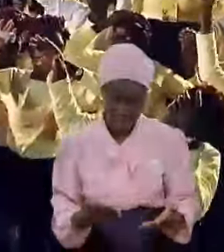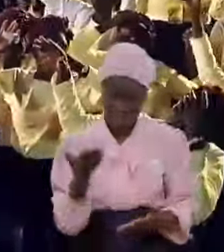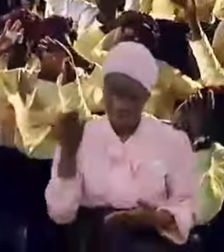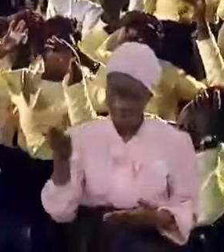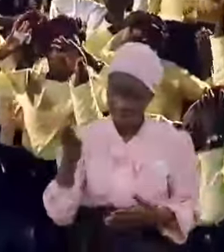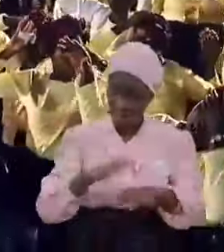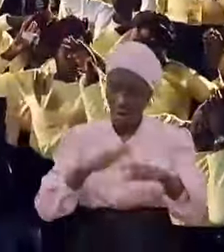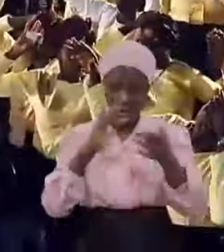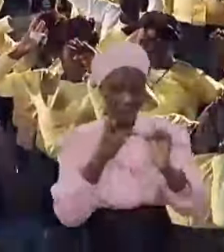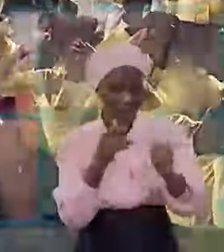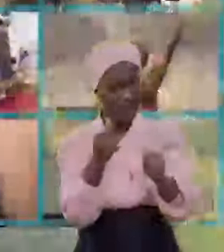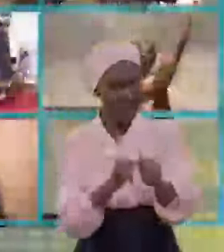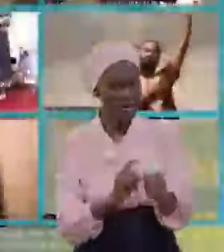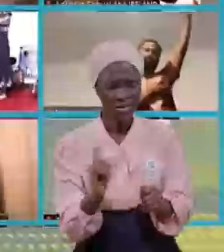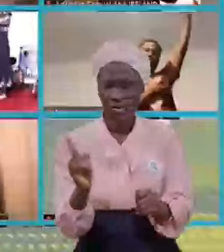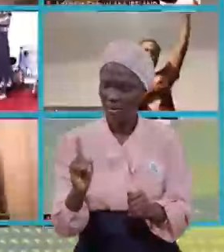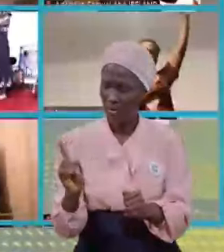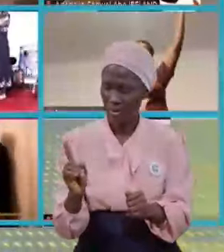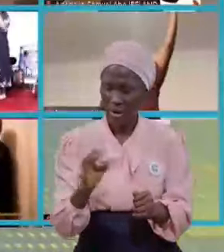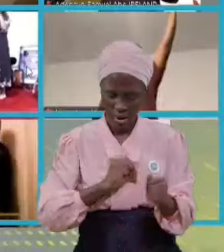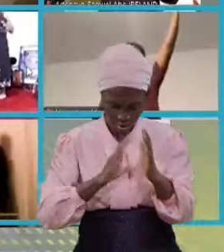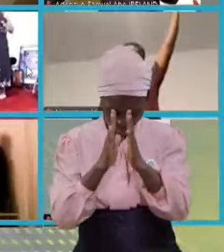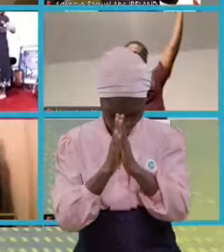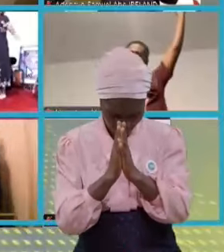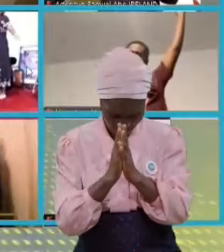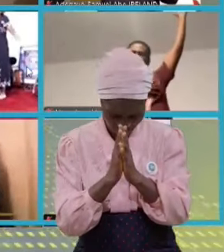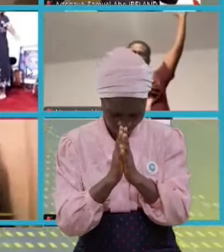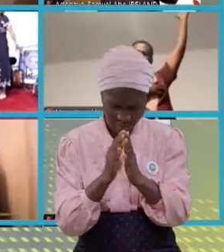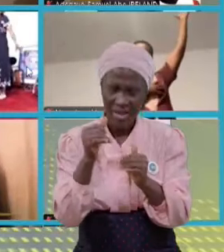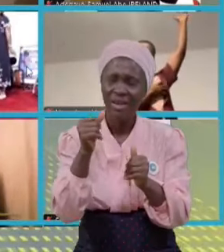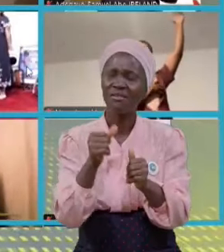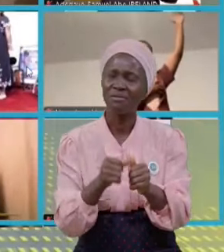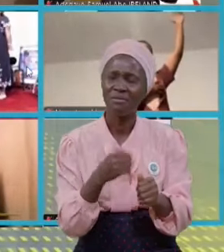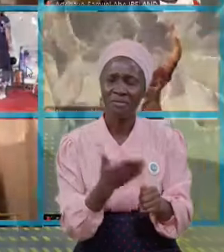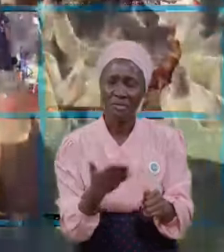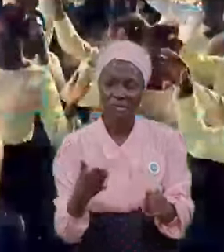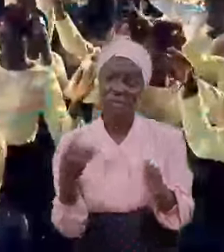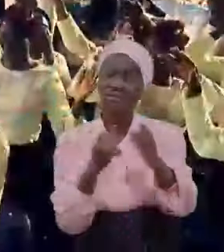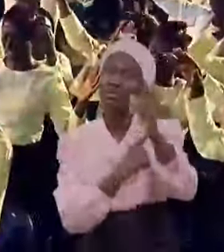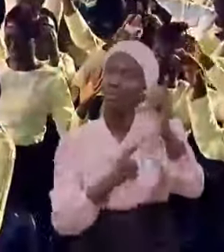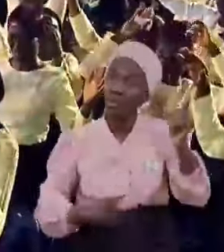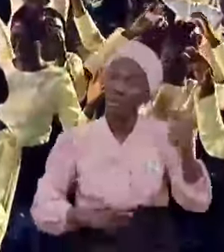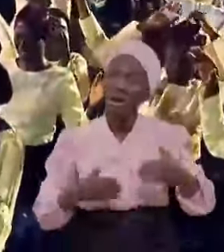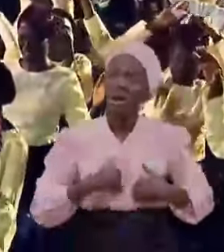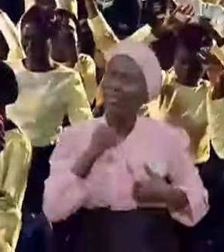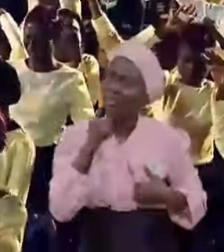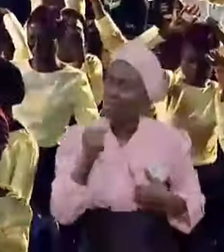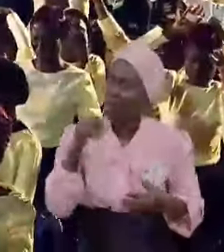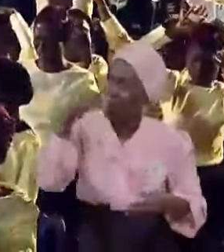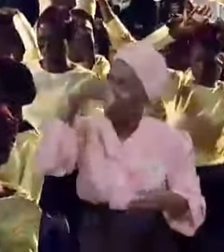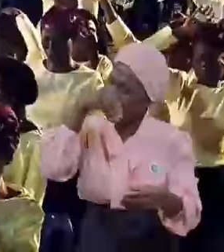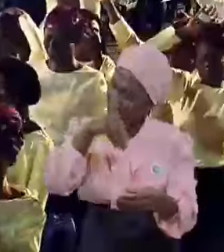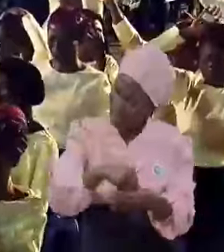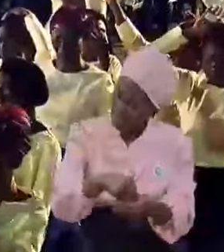everywhere, I pray everything the Lord has not planted in your body be